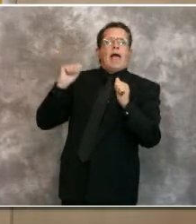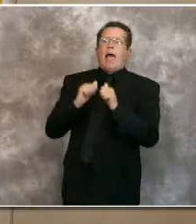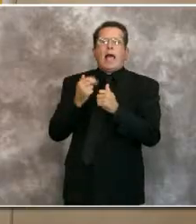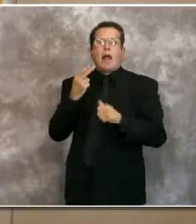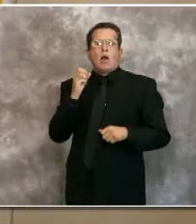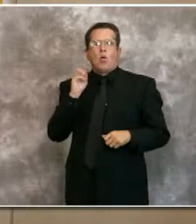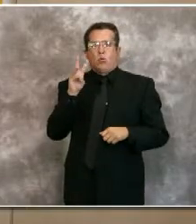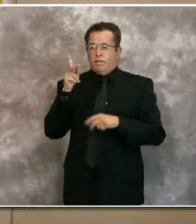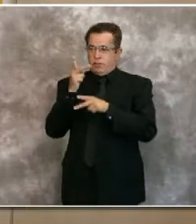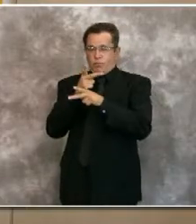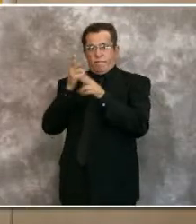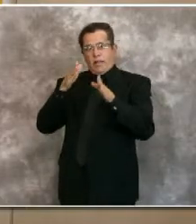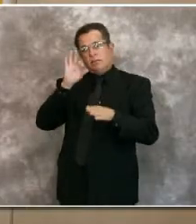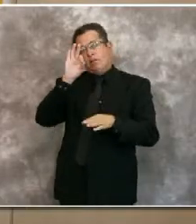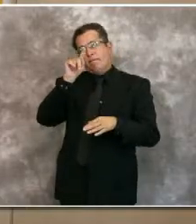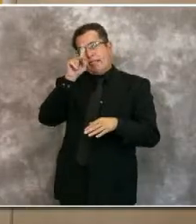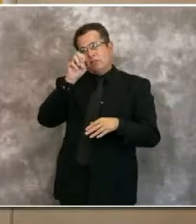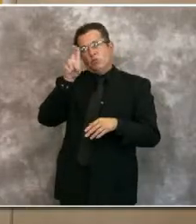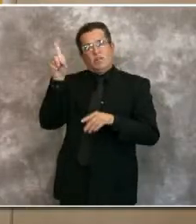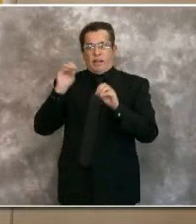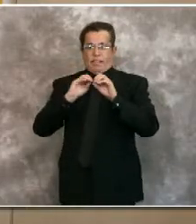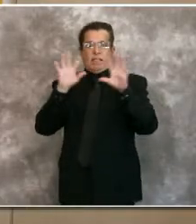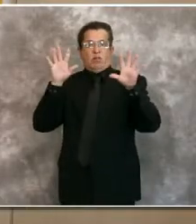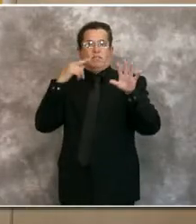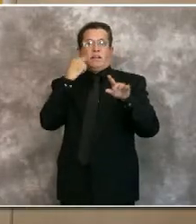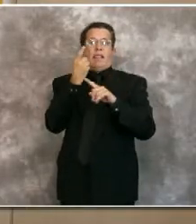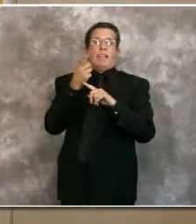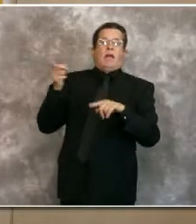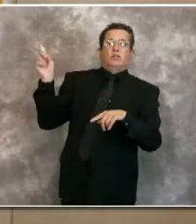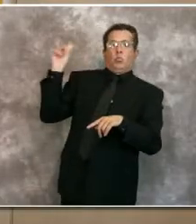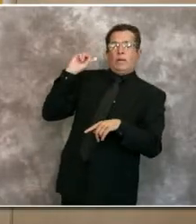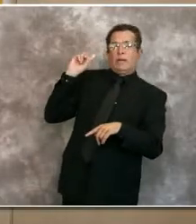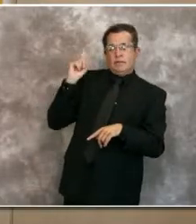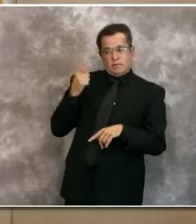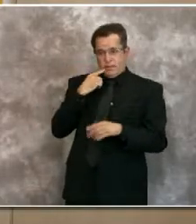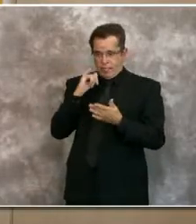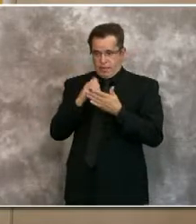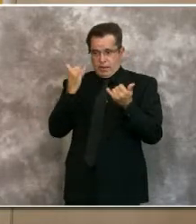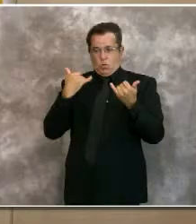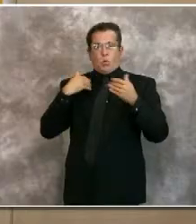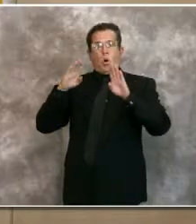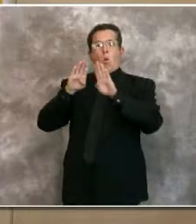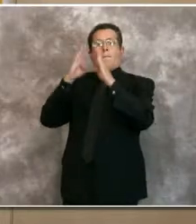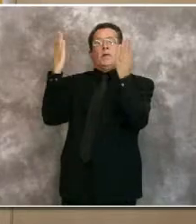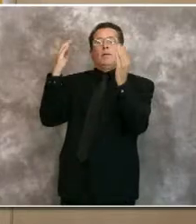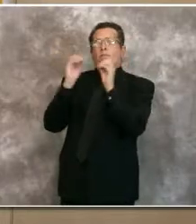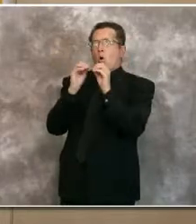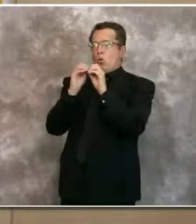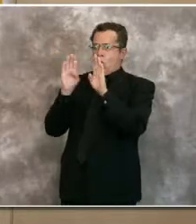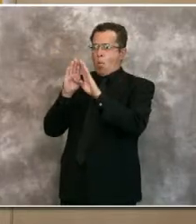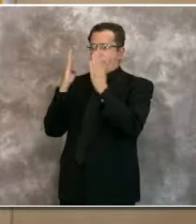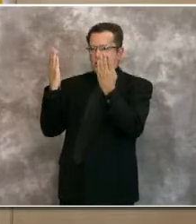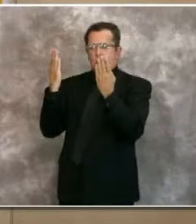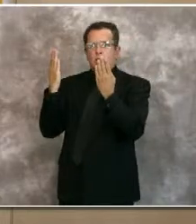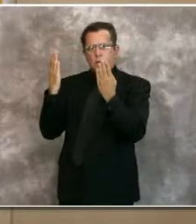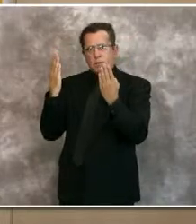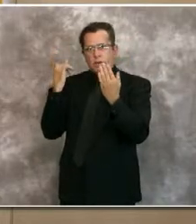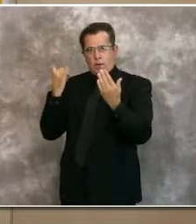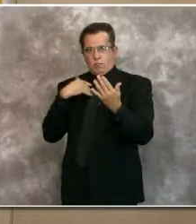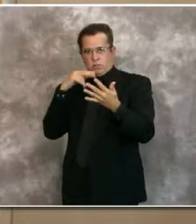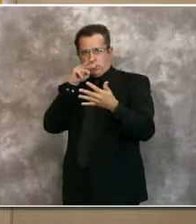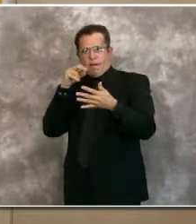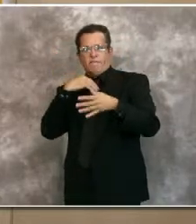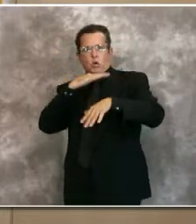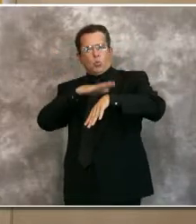Fletcher was very clear last week and again today that as we reopen and with these measures or